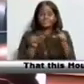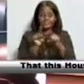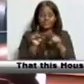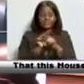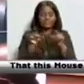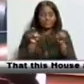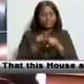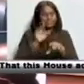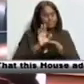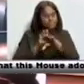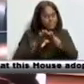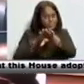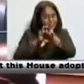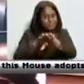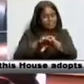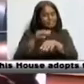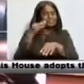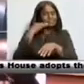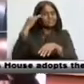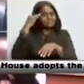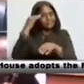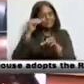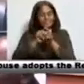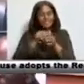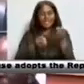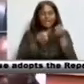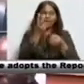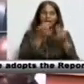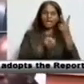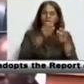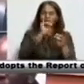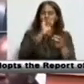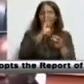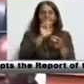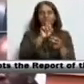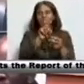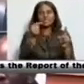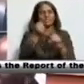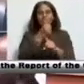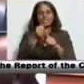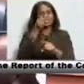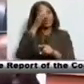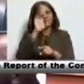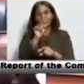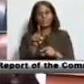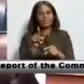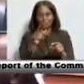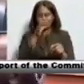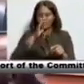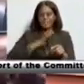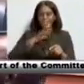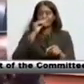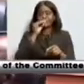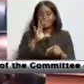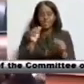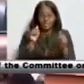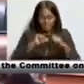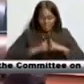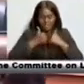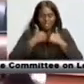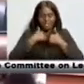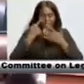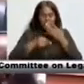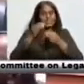and chase after flats in Kabwata, in Ibex Hill, and say we're fighting corruption? Madam Speaker, we have